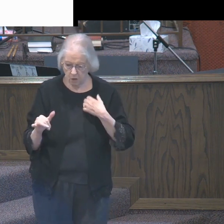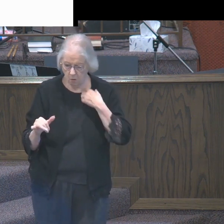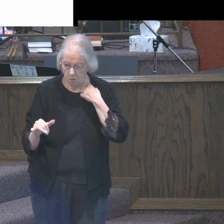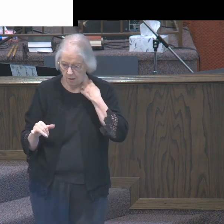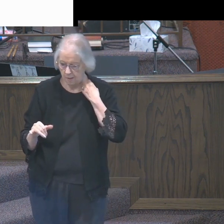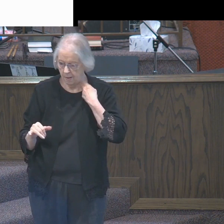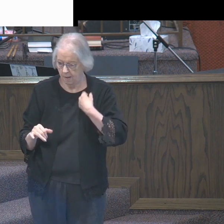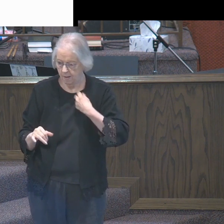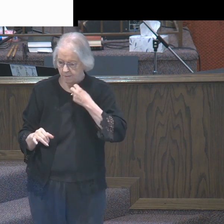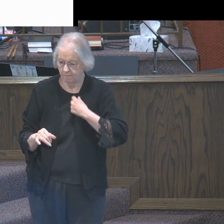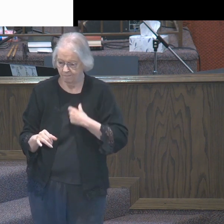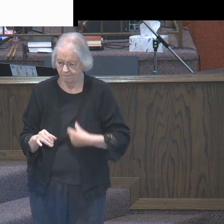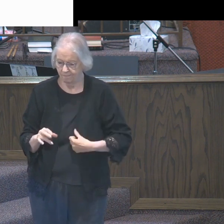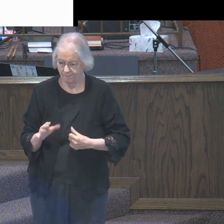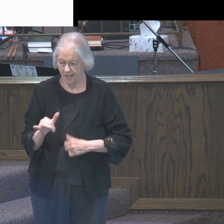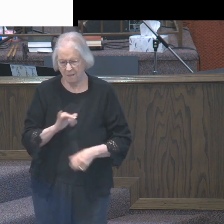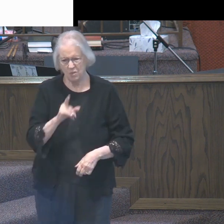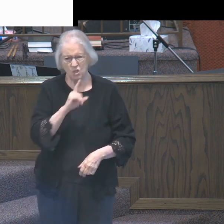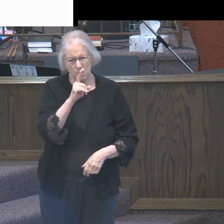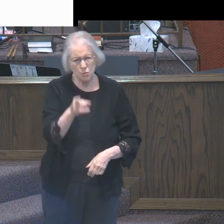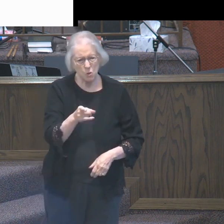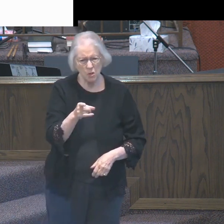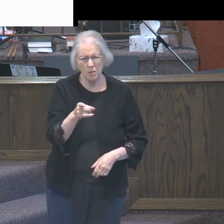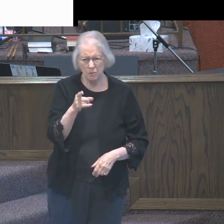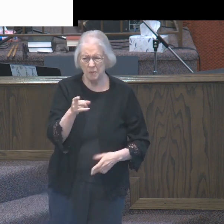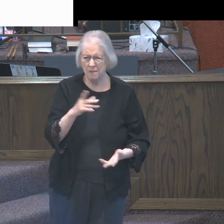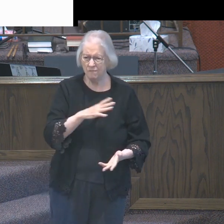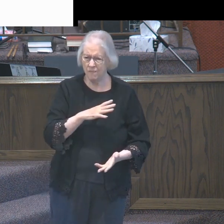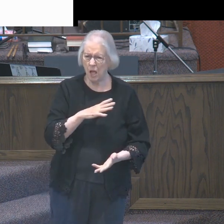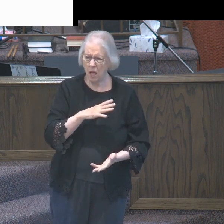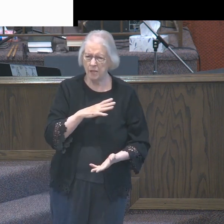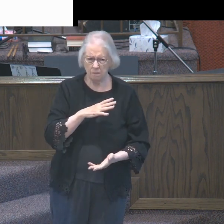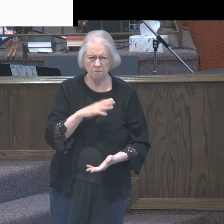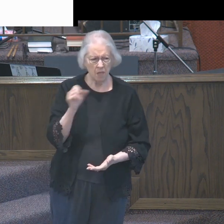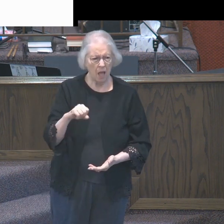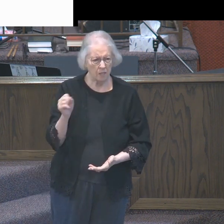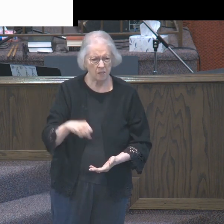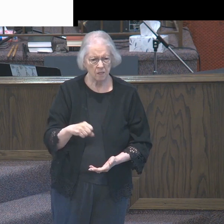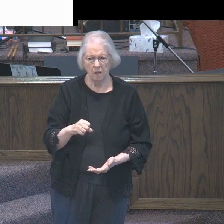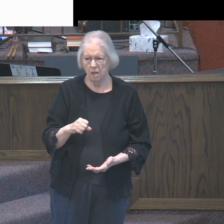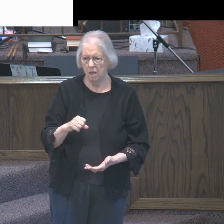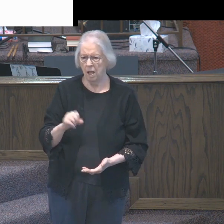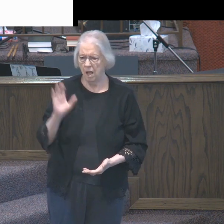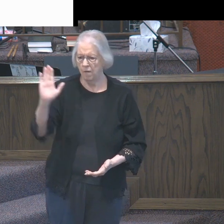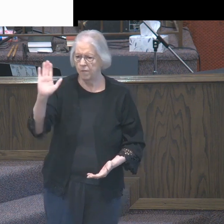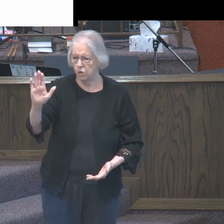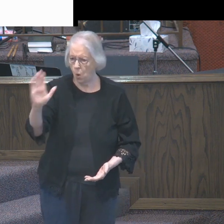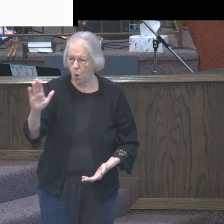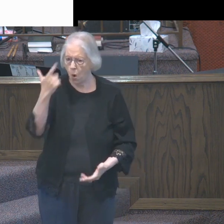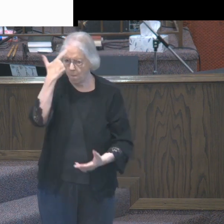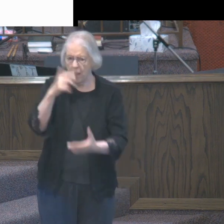I'm sure would be included in the lists of your